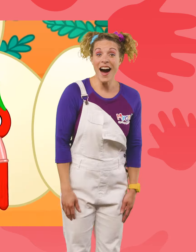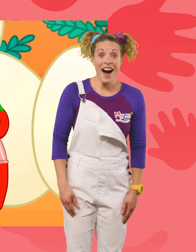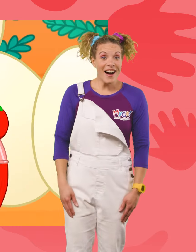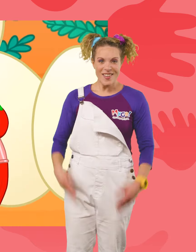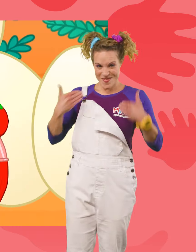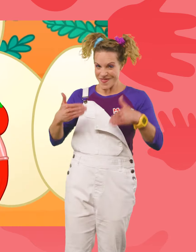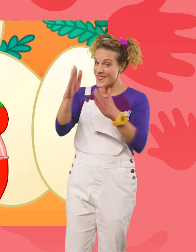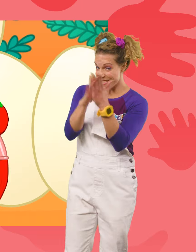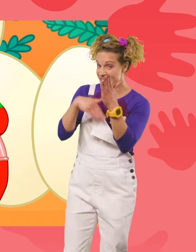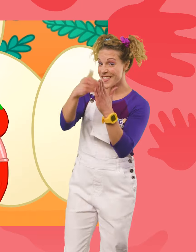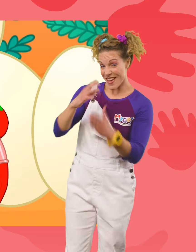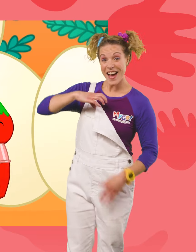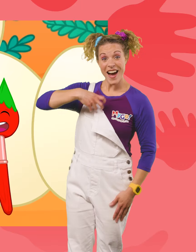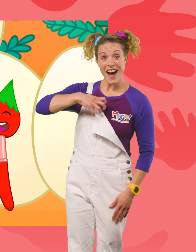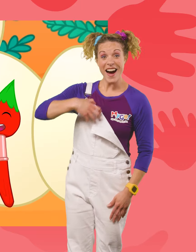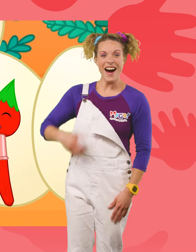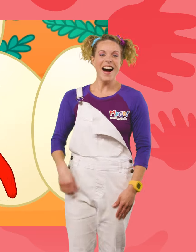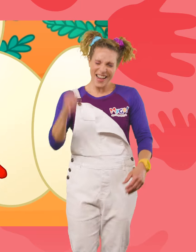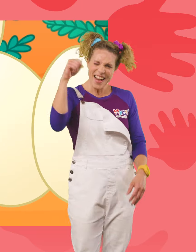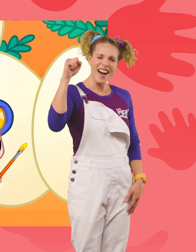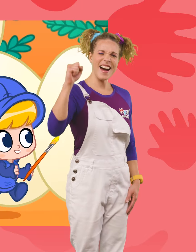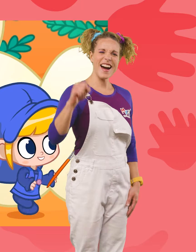Let's start painting, Morphle. Yeah!